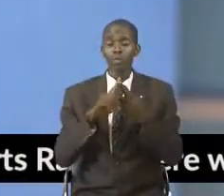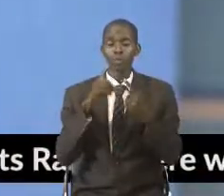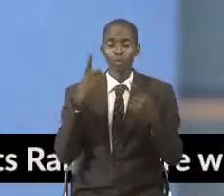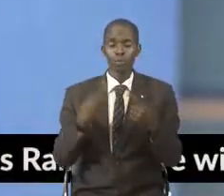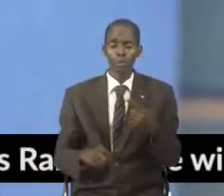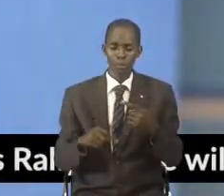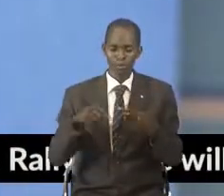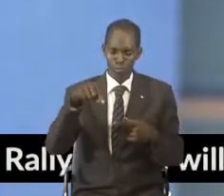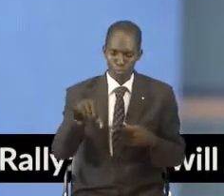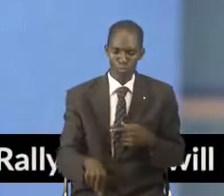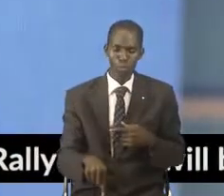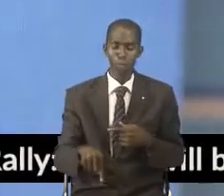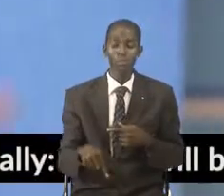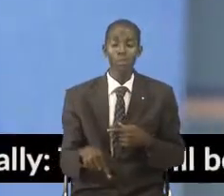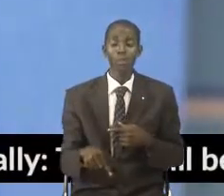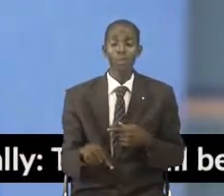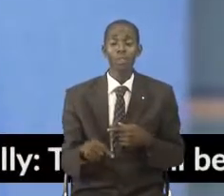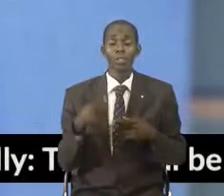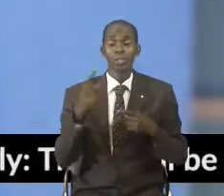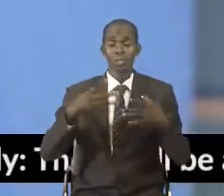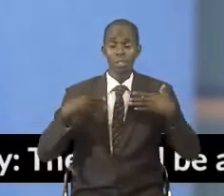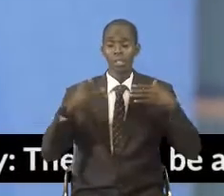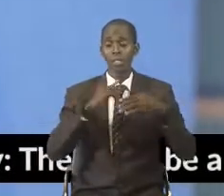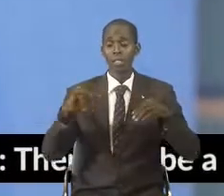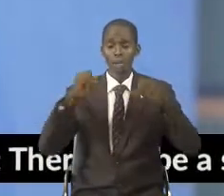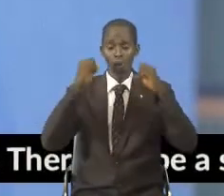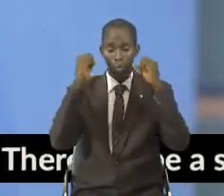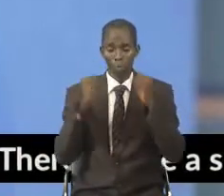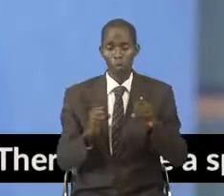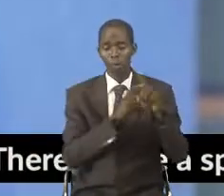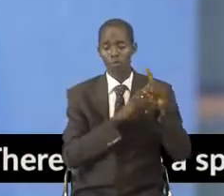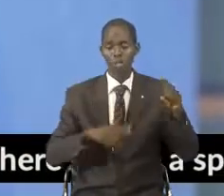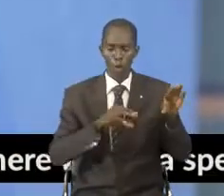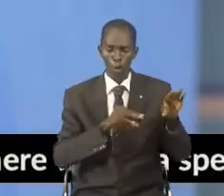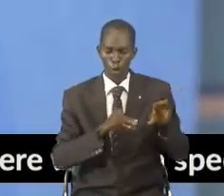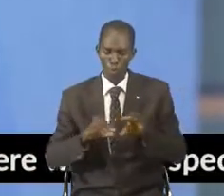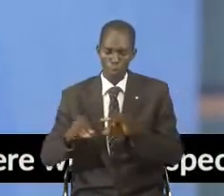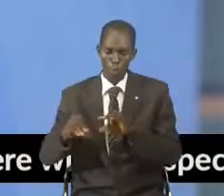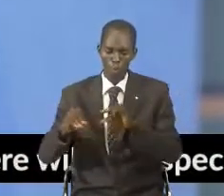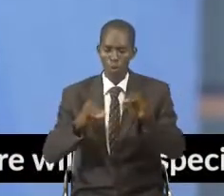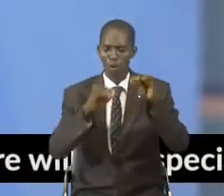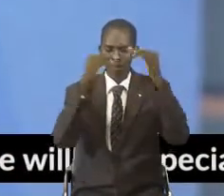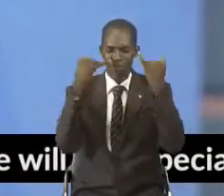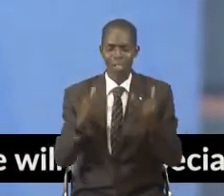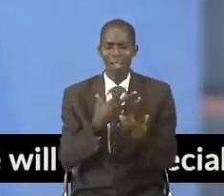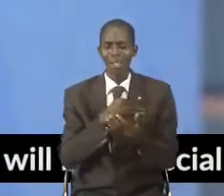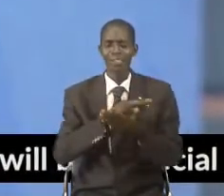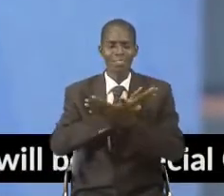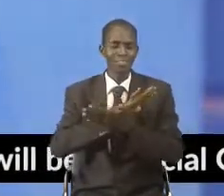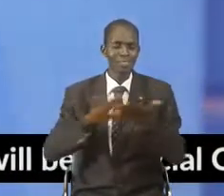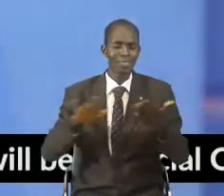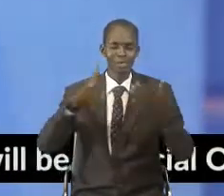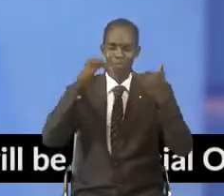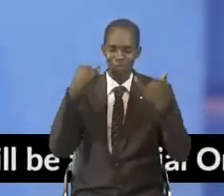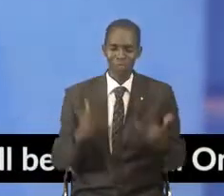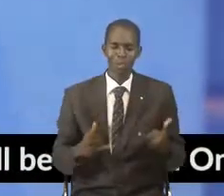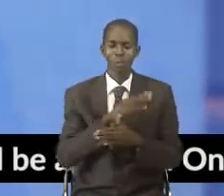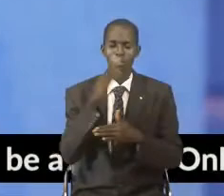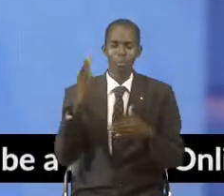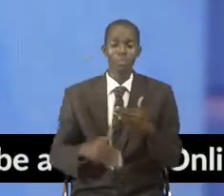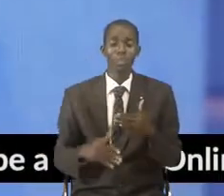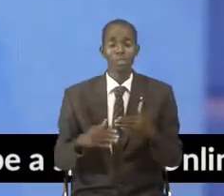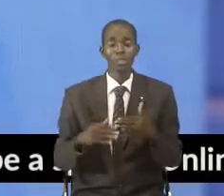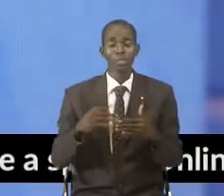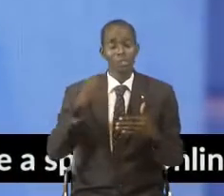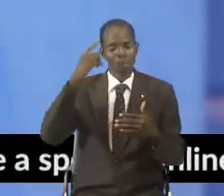top of your head to the soles of your feet, the healing virtue of the Lord, move